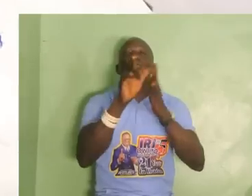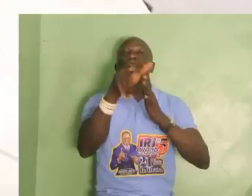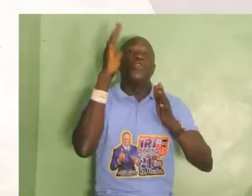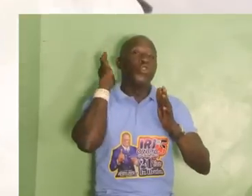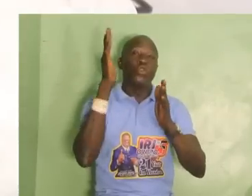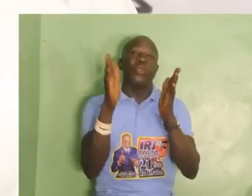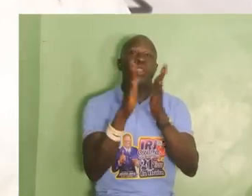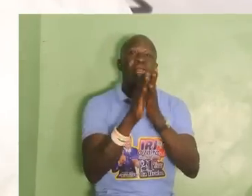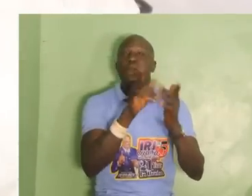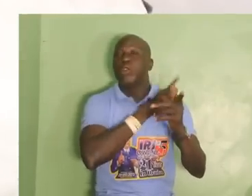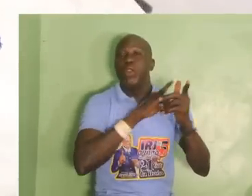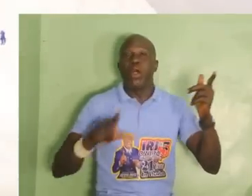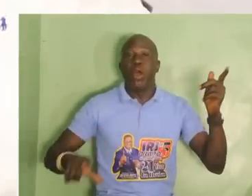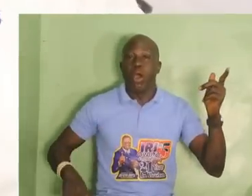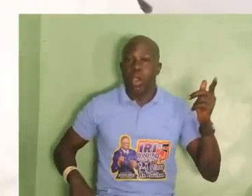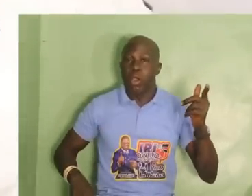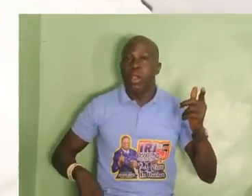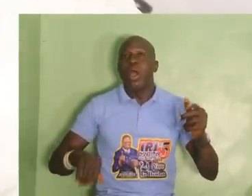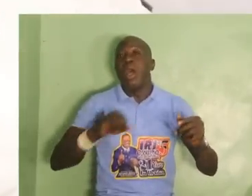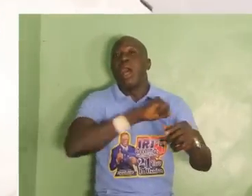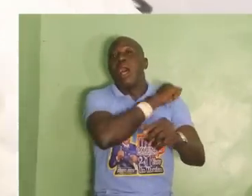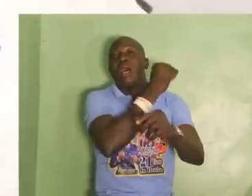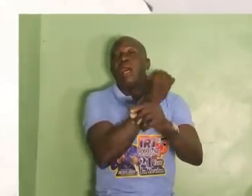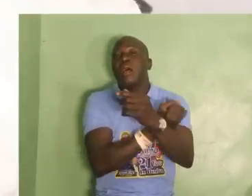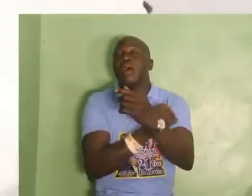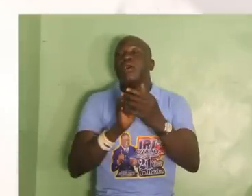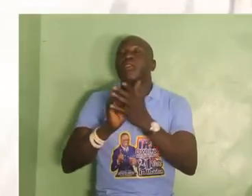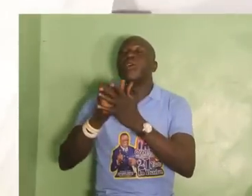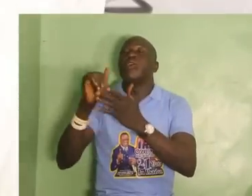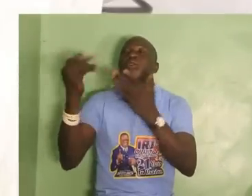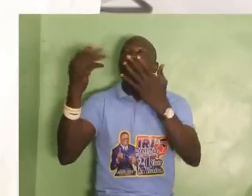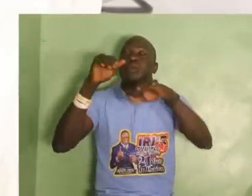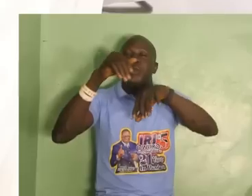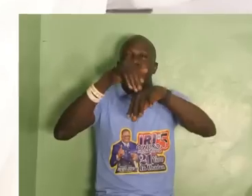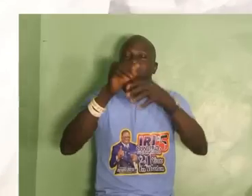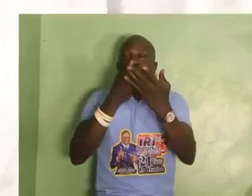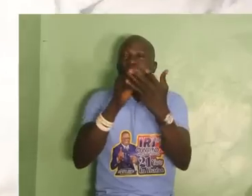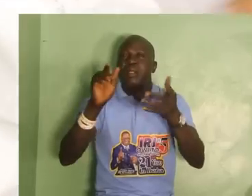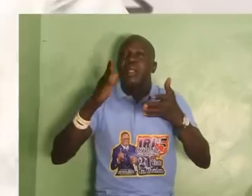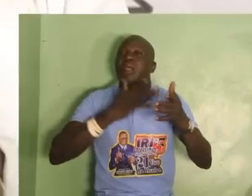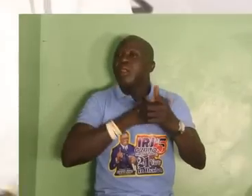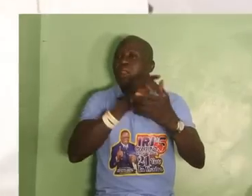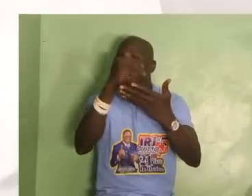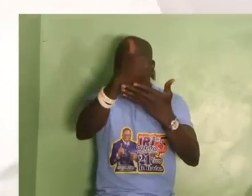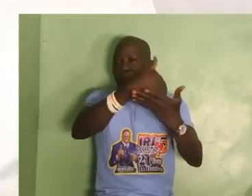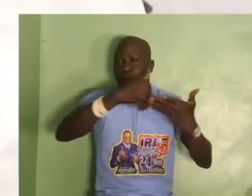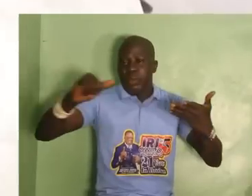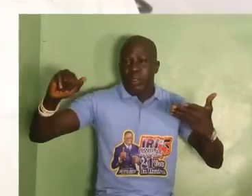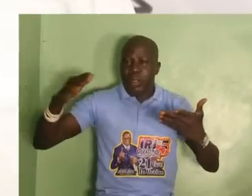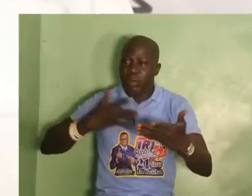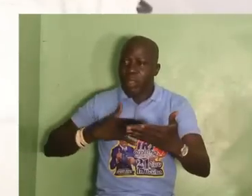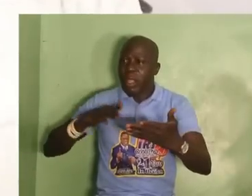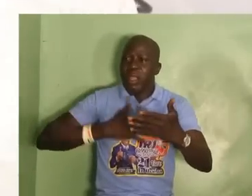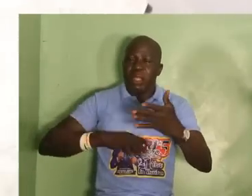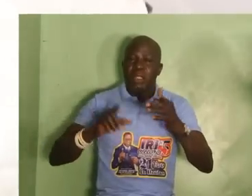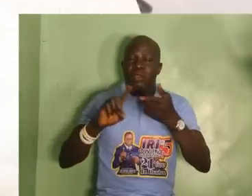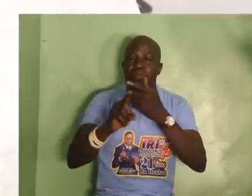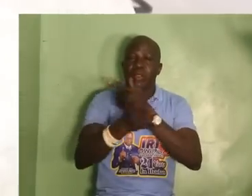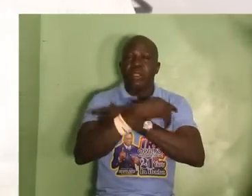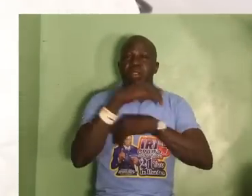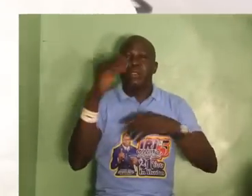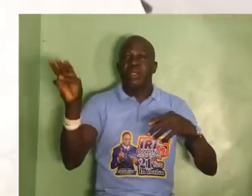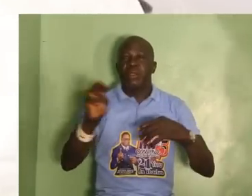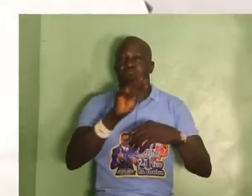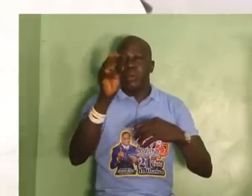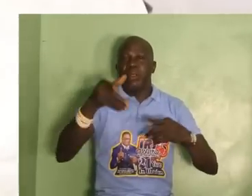ero tele. Unexpected blessing. Iran lowo gigi. Unexpected help. Oluwa gbede fun mi. Oh ya dua. Oh